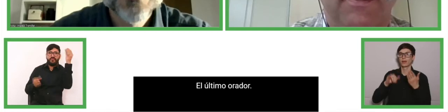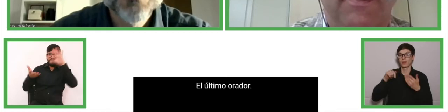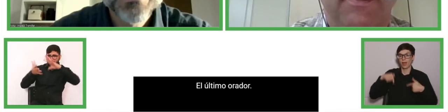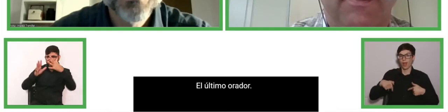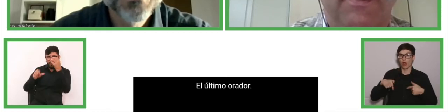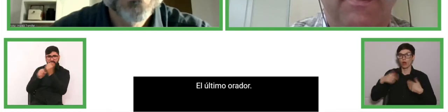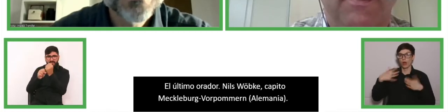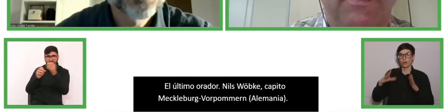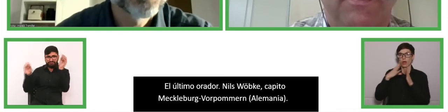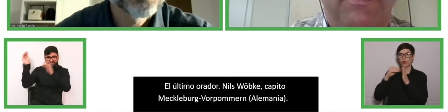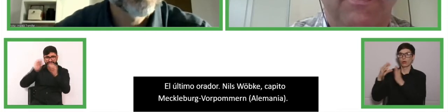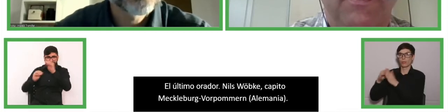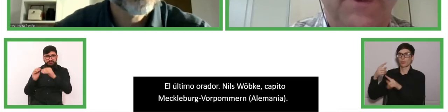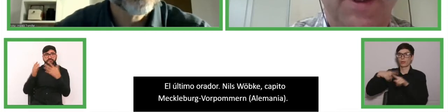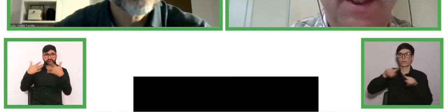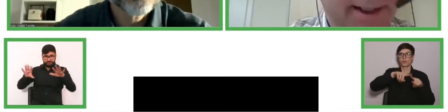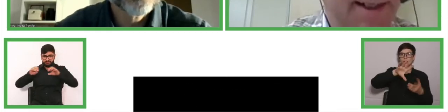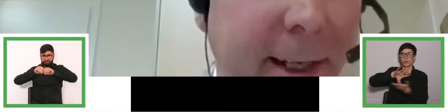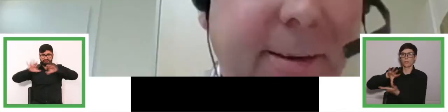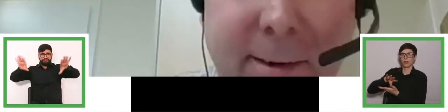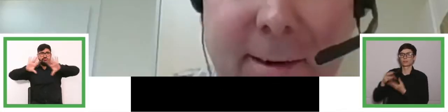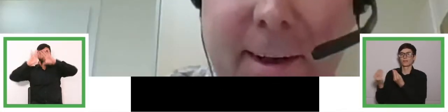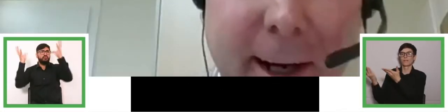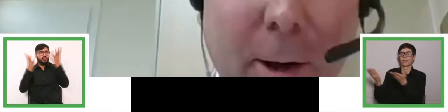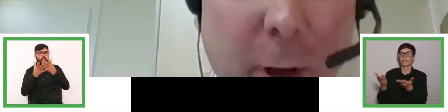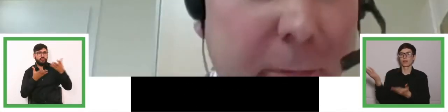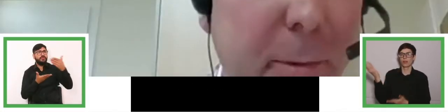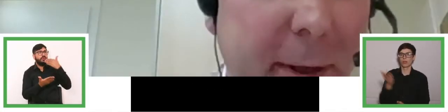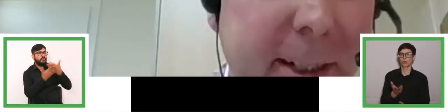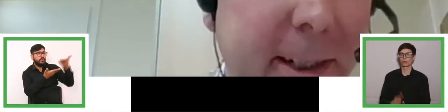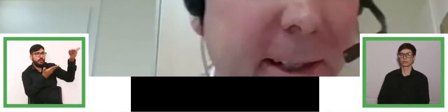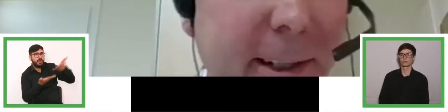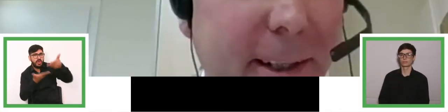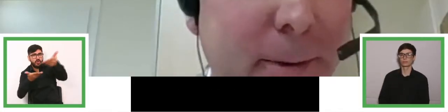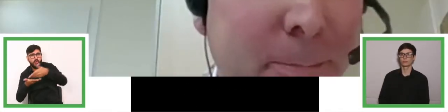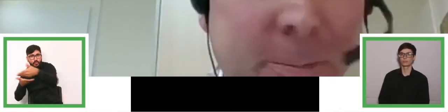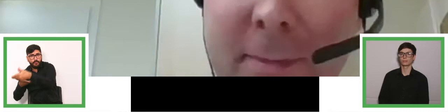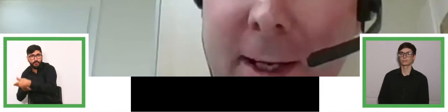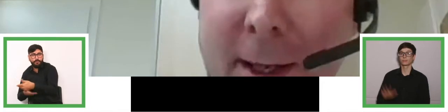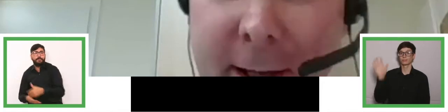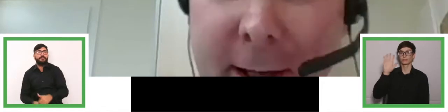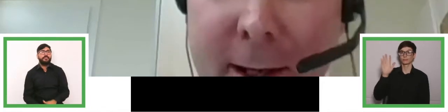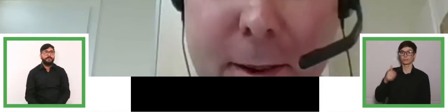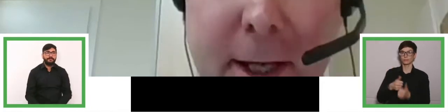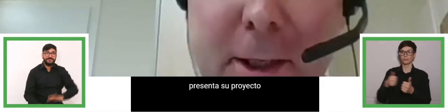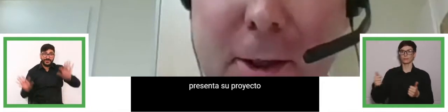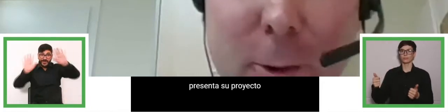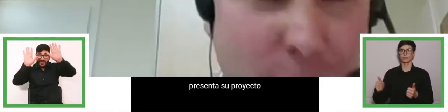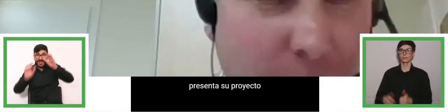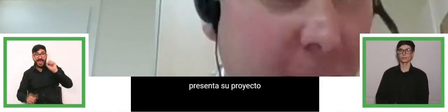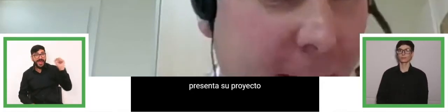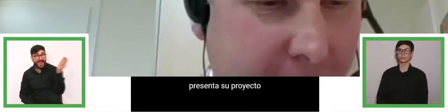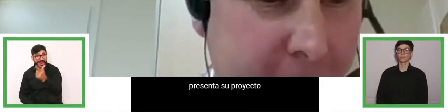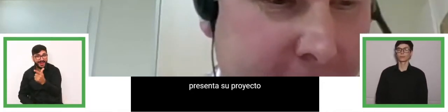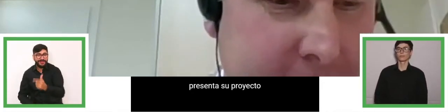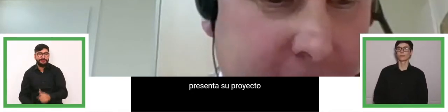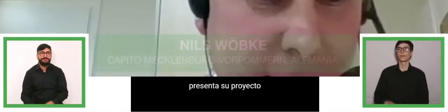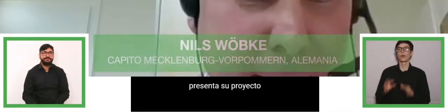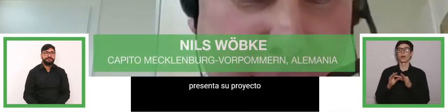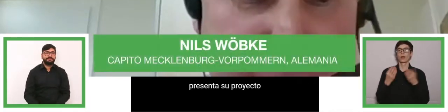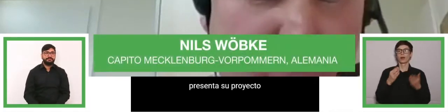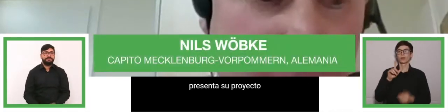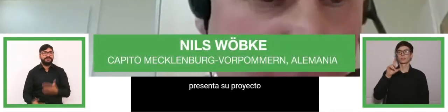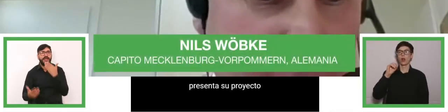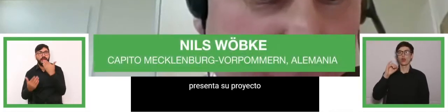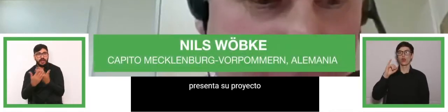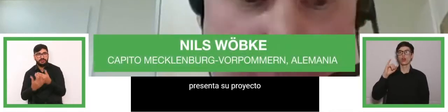countries. Welcome, Nils. Yes, hello everybody. Thank you, Loic and